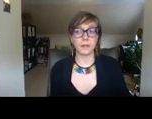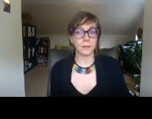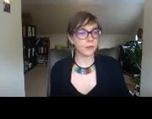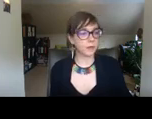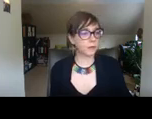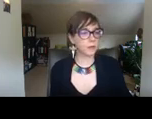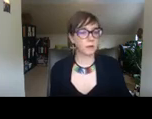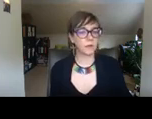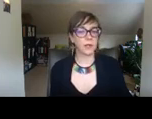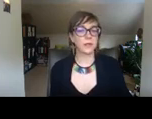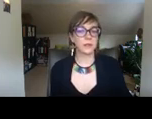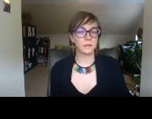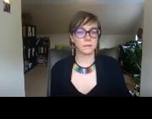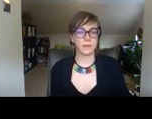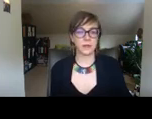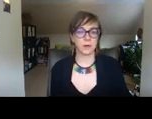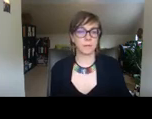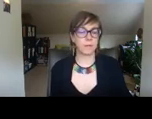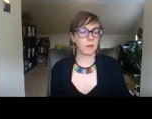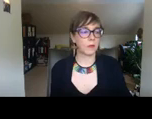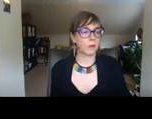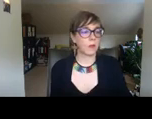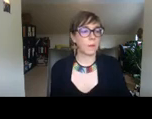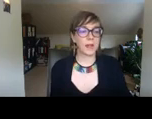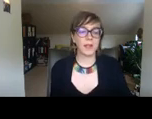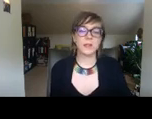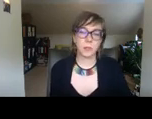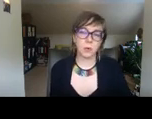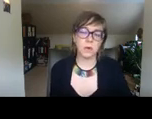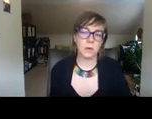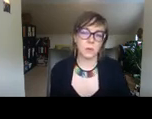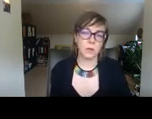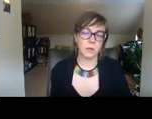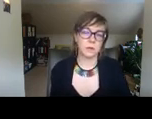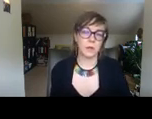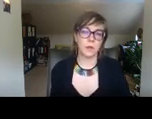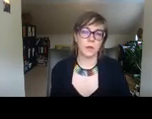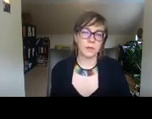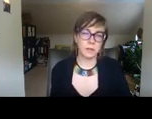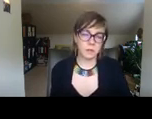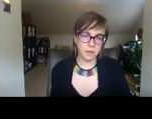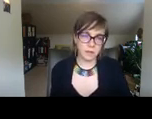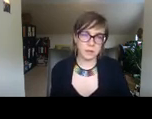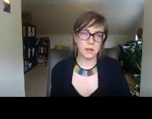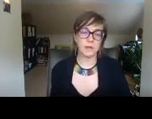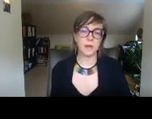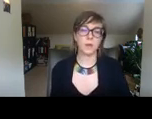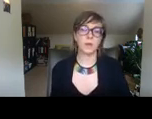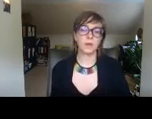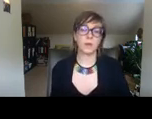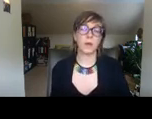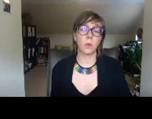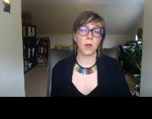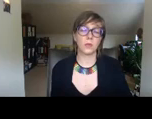Okay, not something very easy to hear. But I think it's important that we listen to this and that